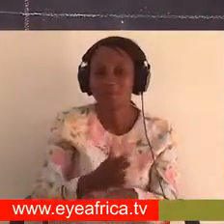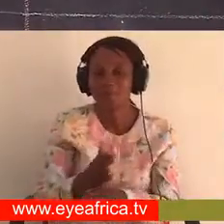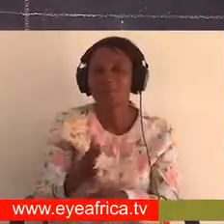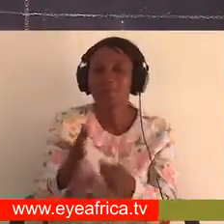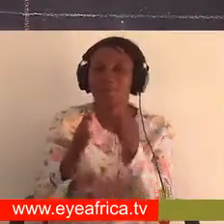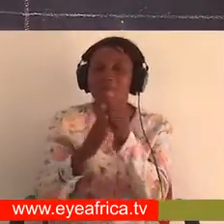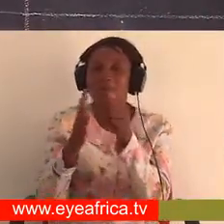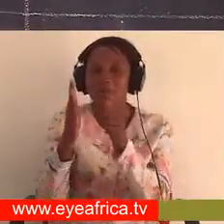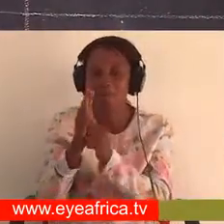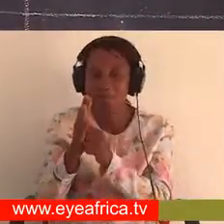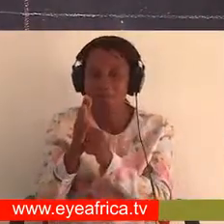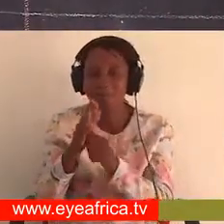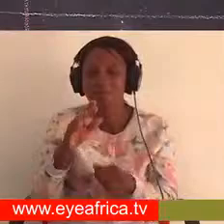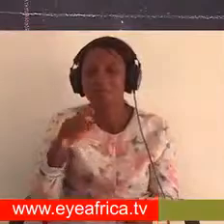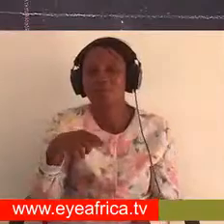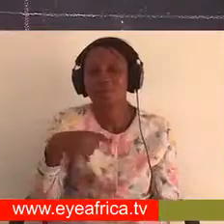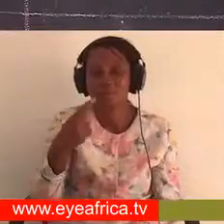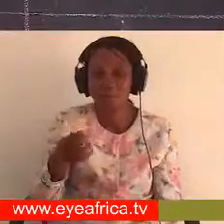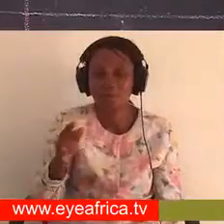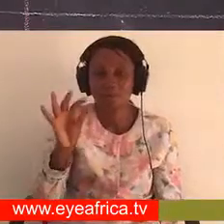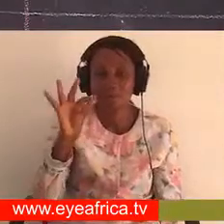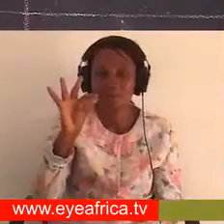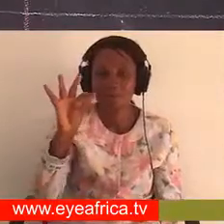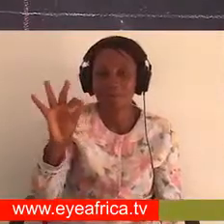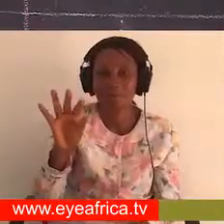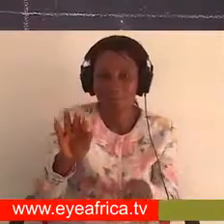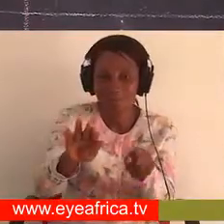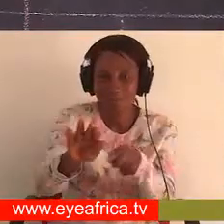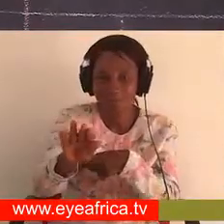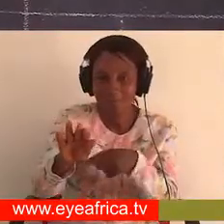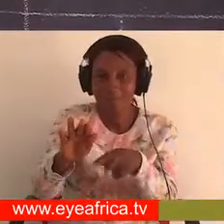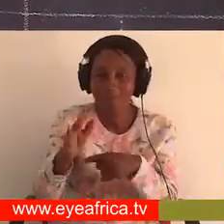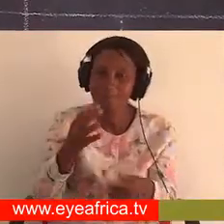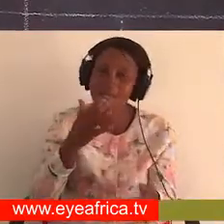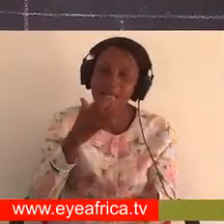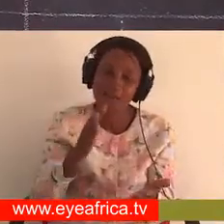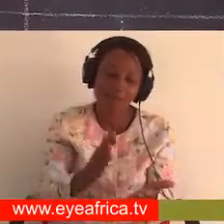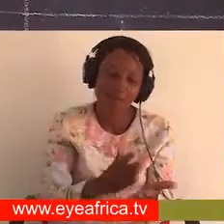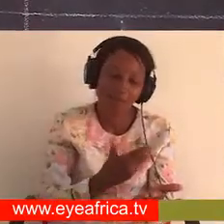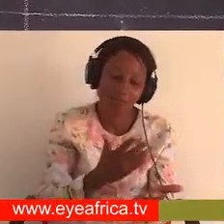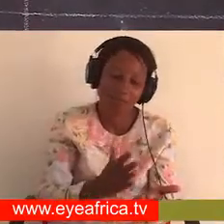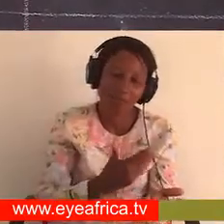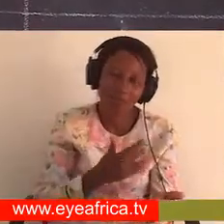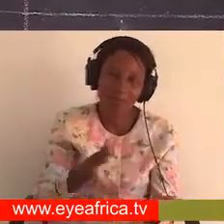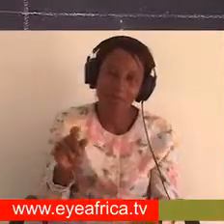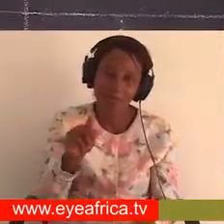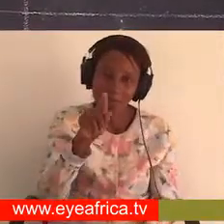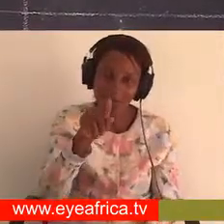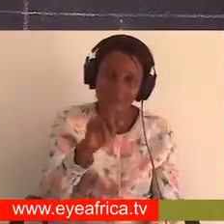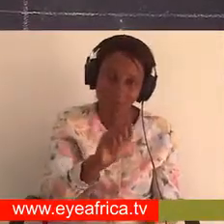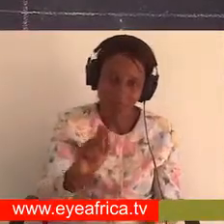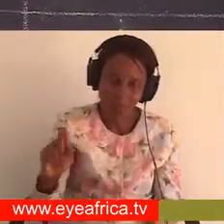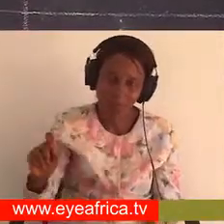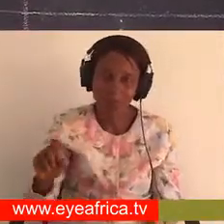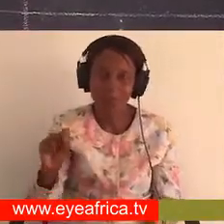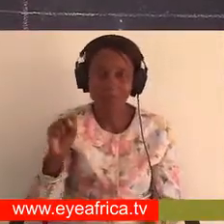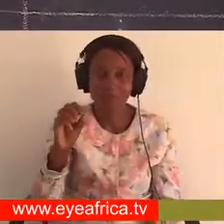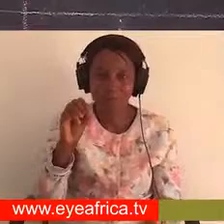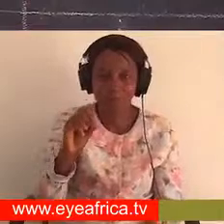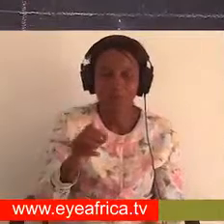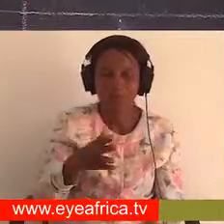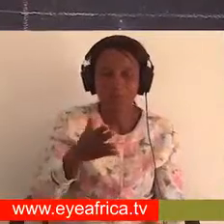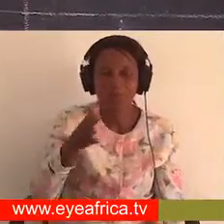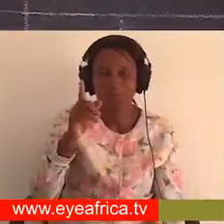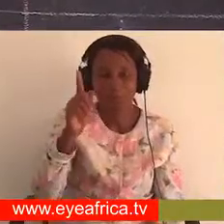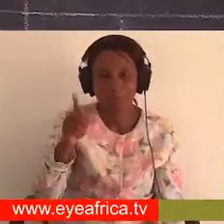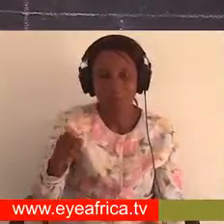continue to the end of the line on the page you write, so that